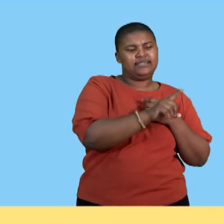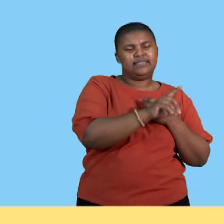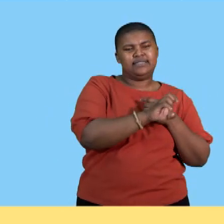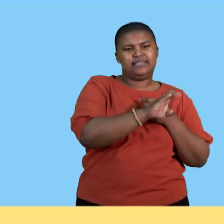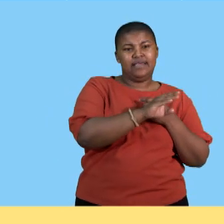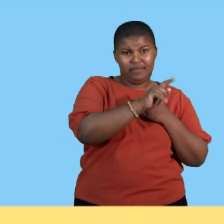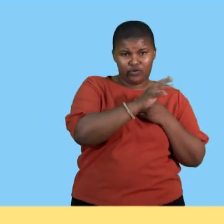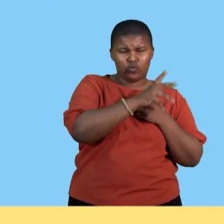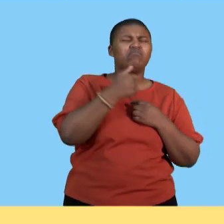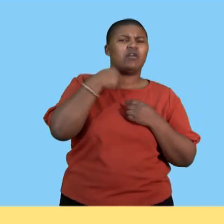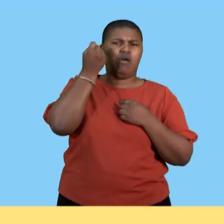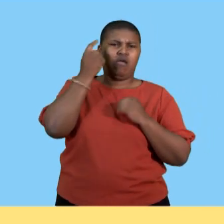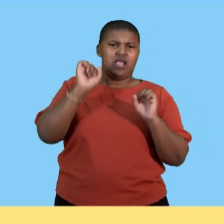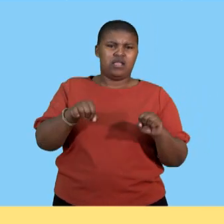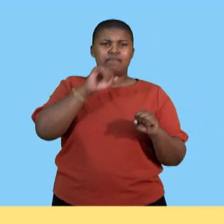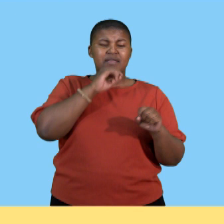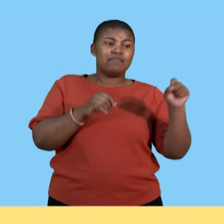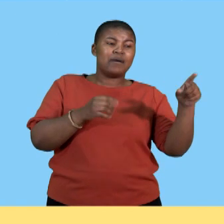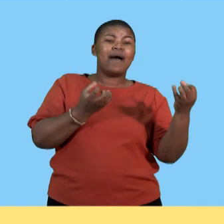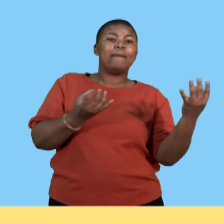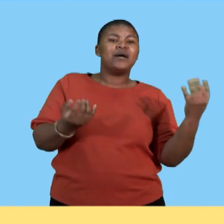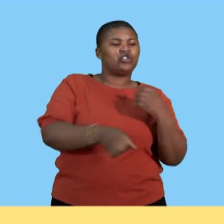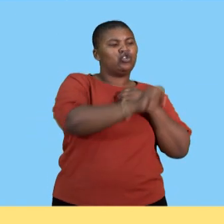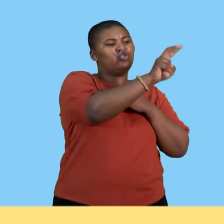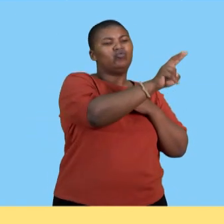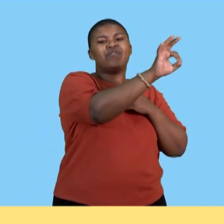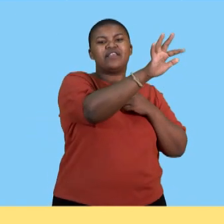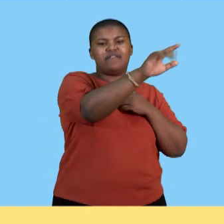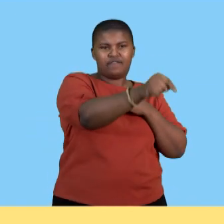on the debit side. So I'll come here, then this becomes